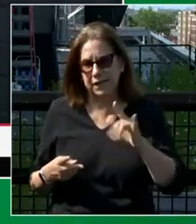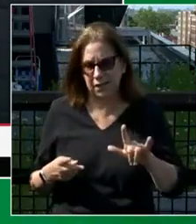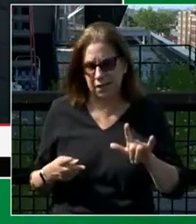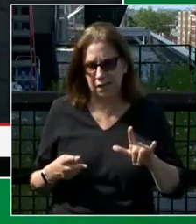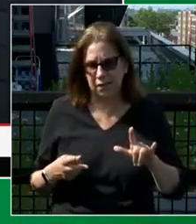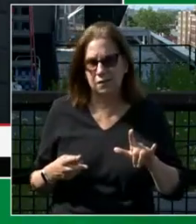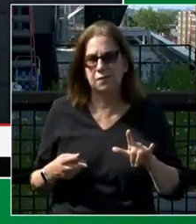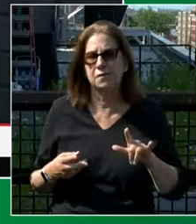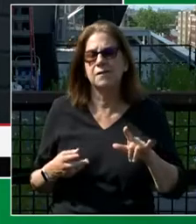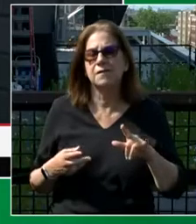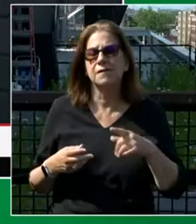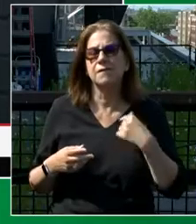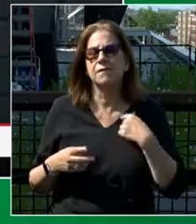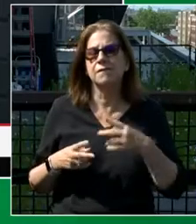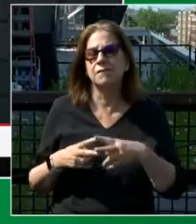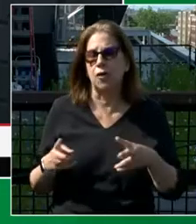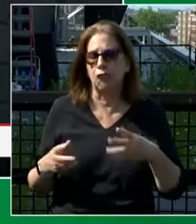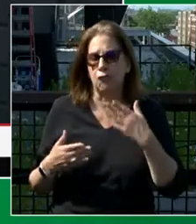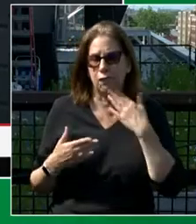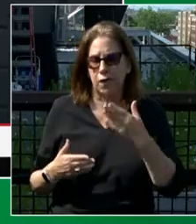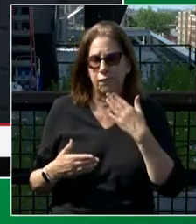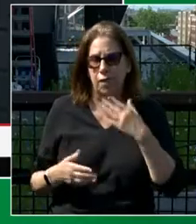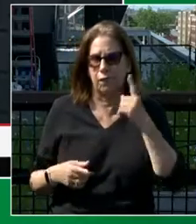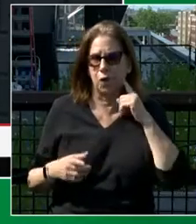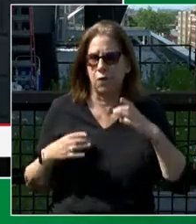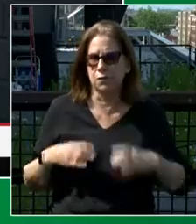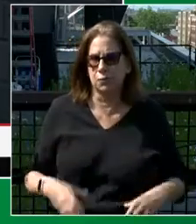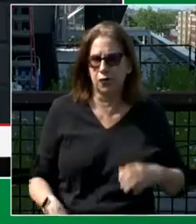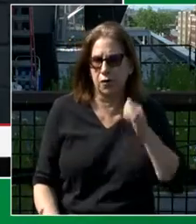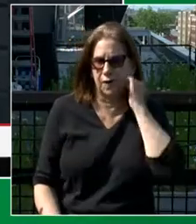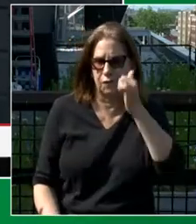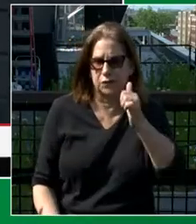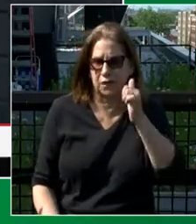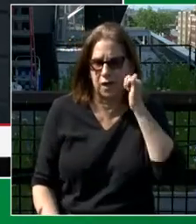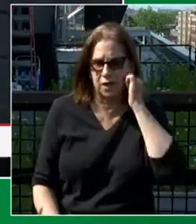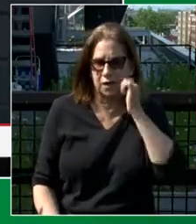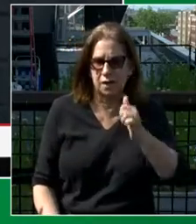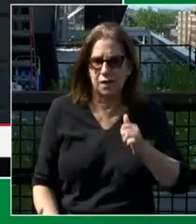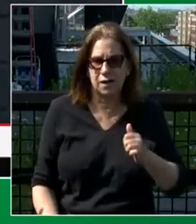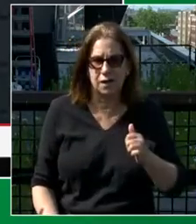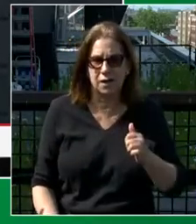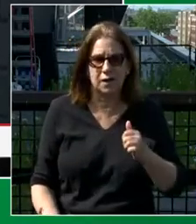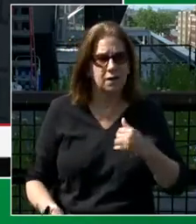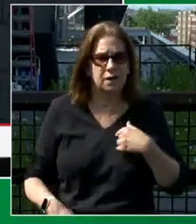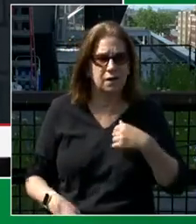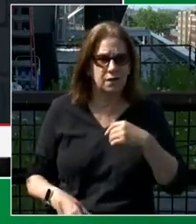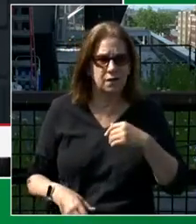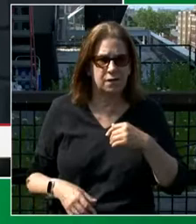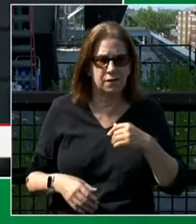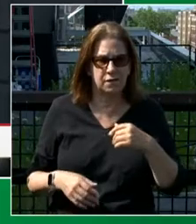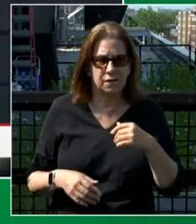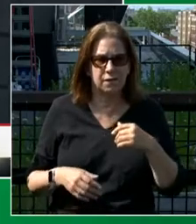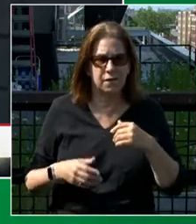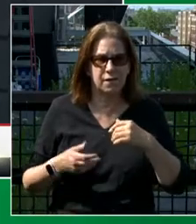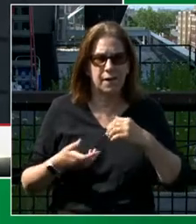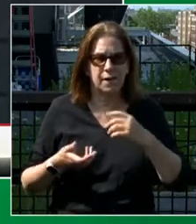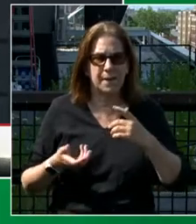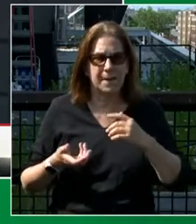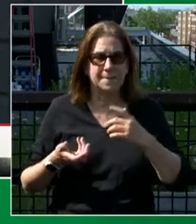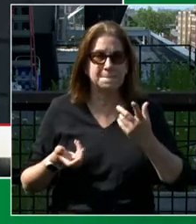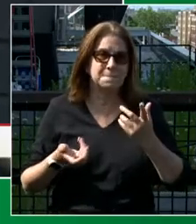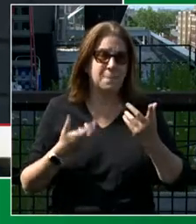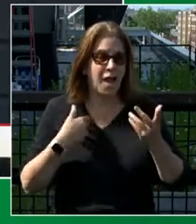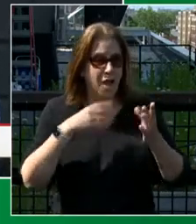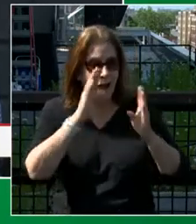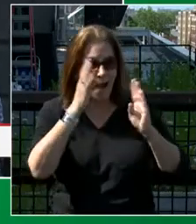more normal. But it's still all elbows, fist bumps is kind of where we are. Same as Tim, we're still requiring